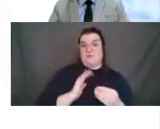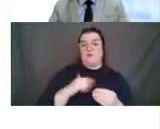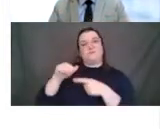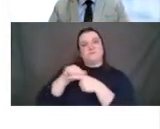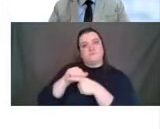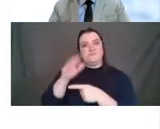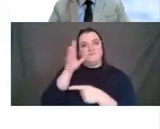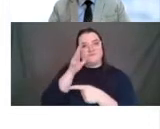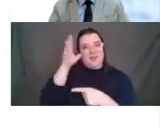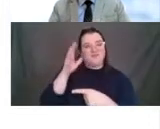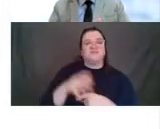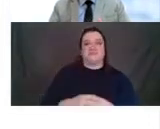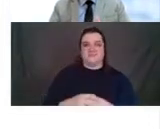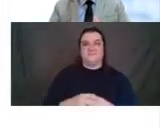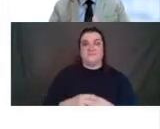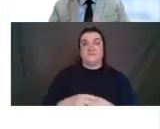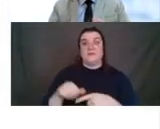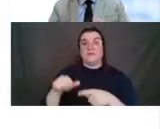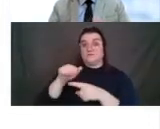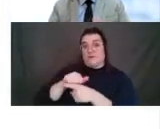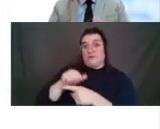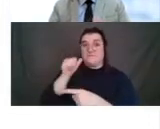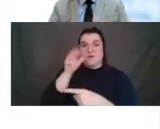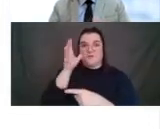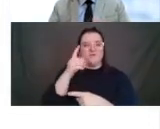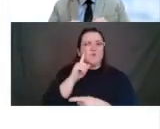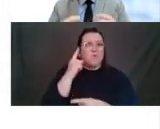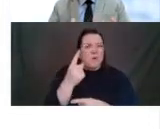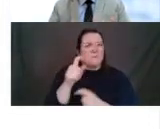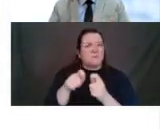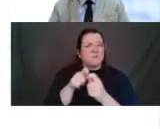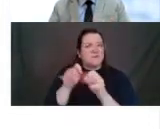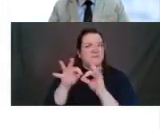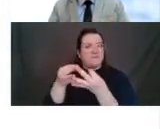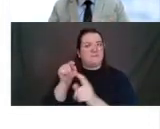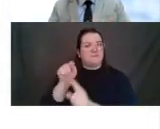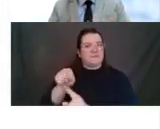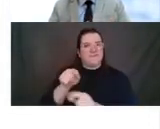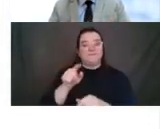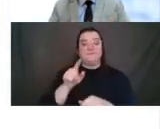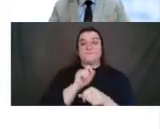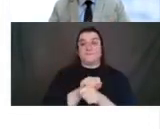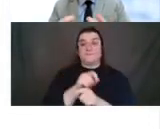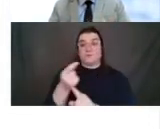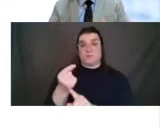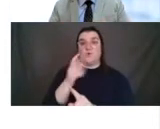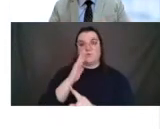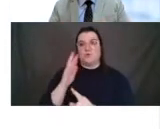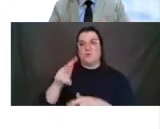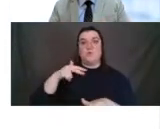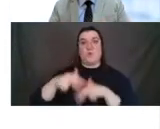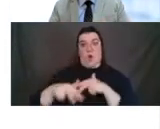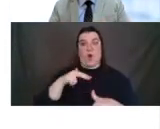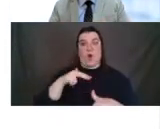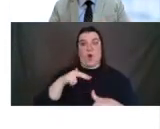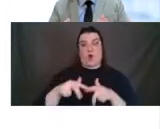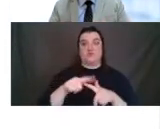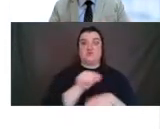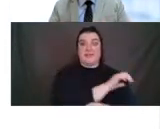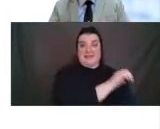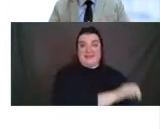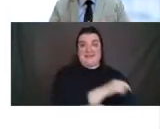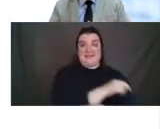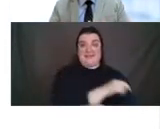providing parent training for one particular family who would actually walk to our clinic, and we were providing a service for